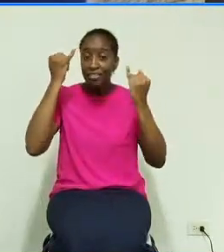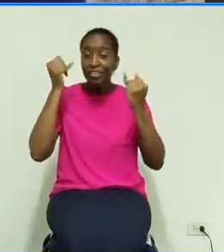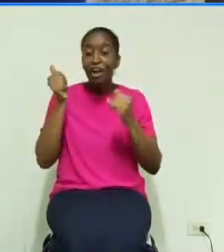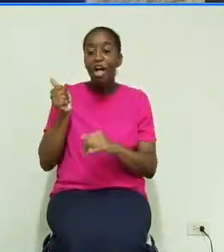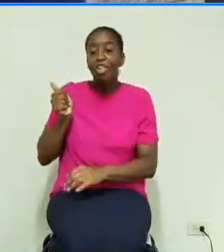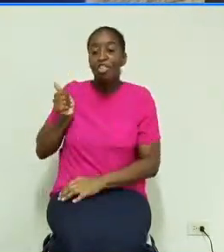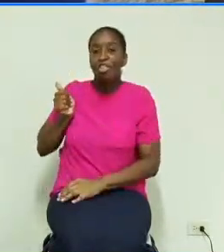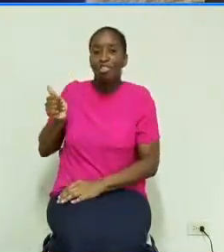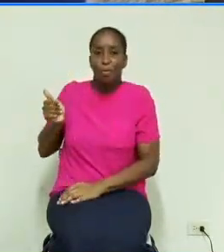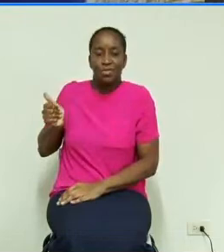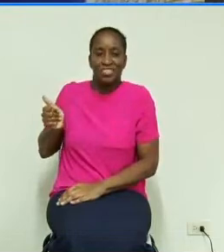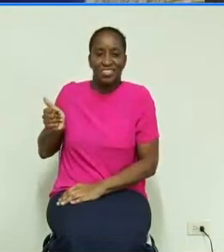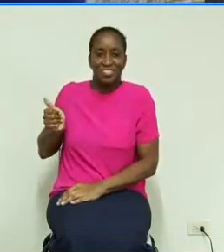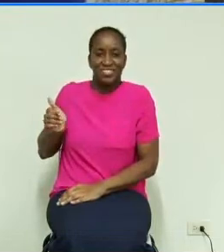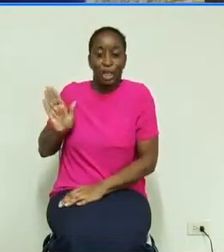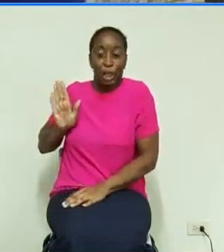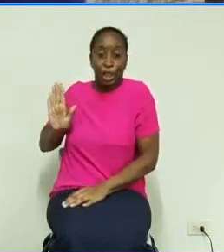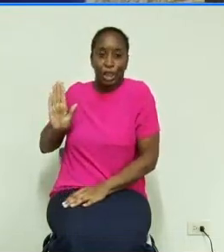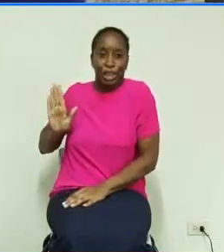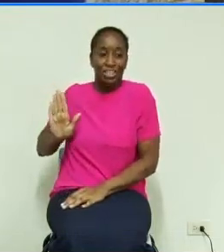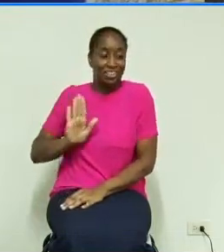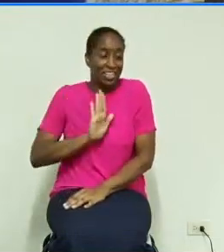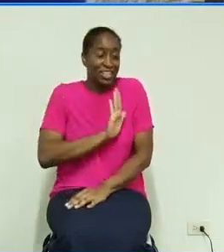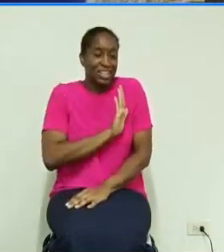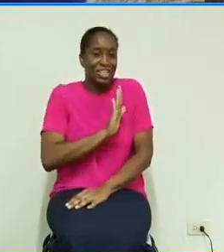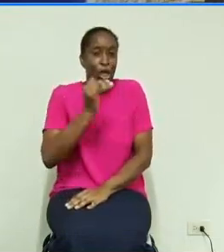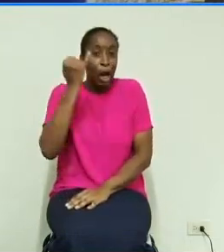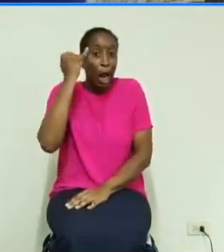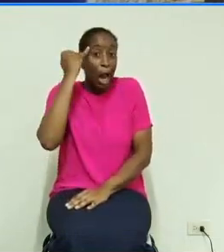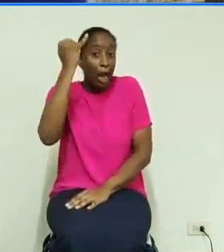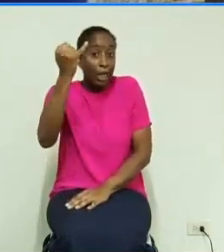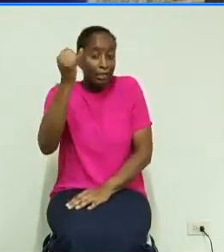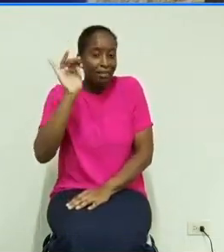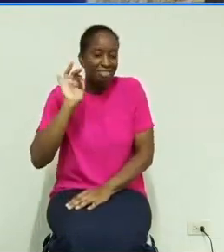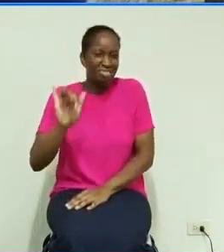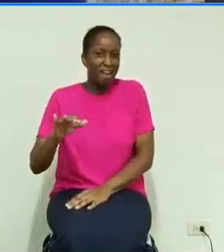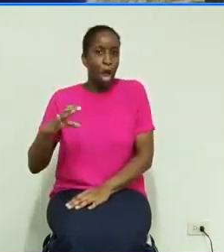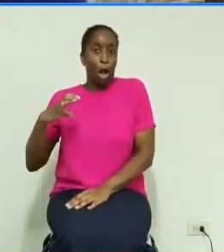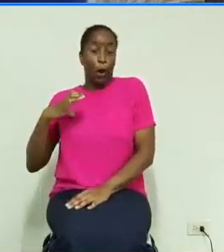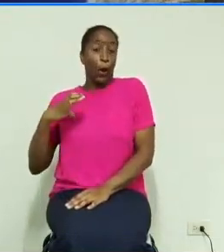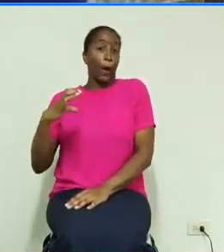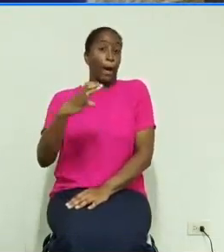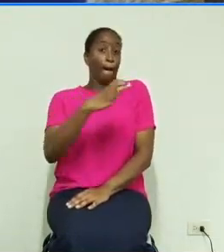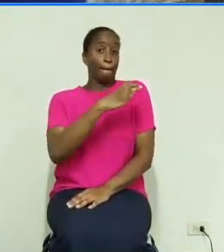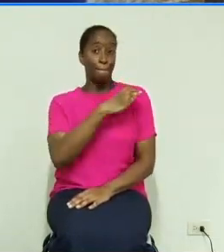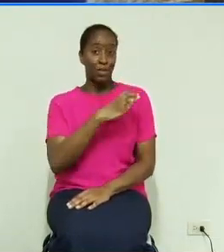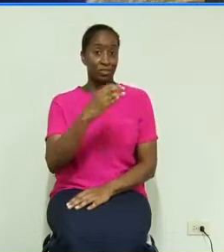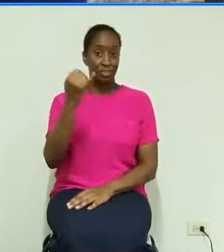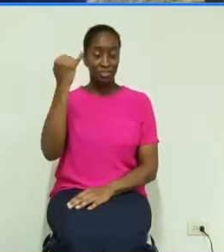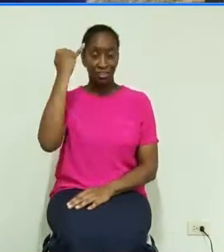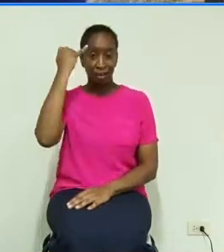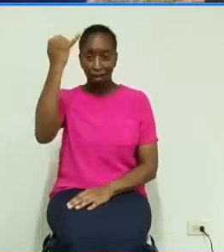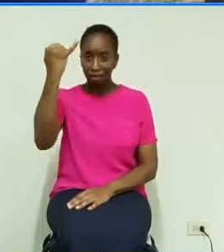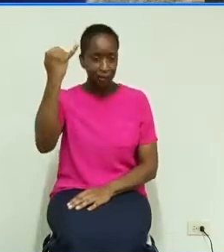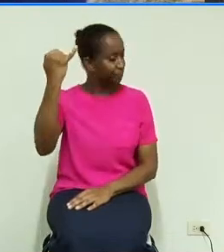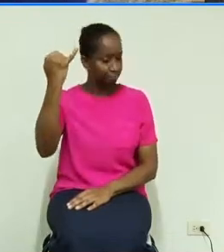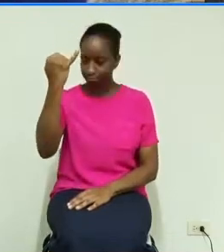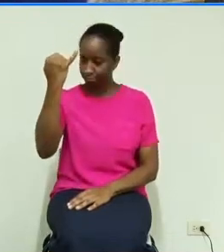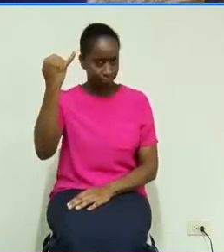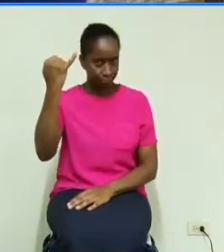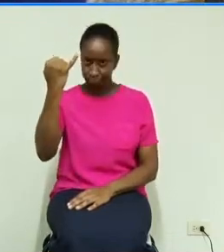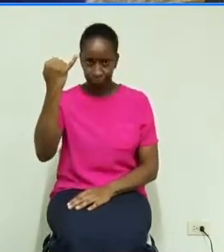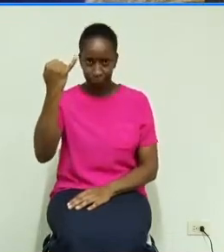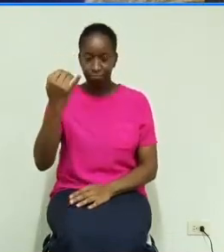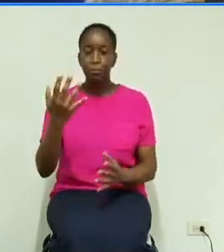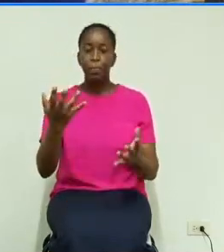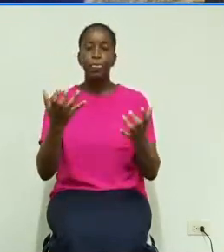the Commission. We are here to stimulate your own thoughts and to hear all views. I want to make it clear